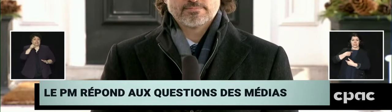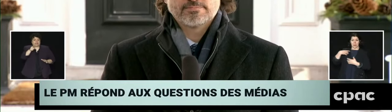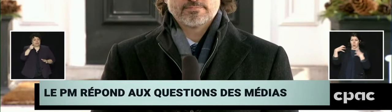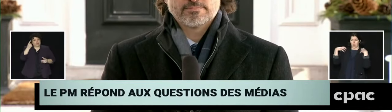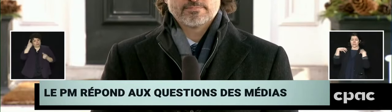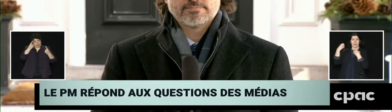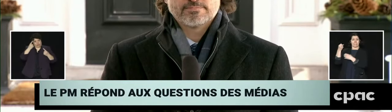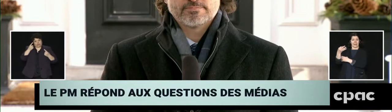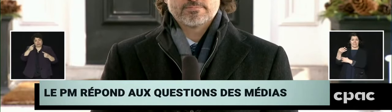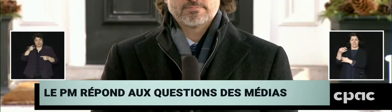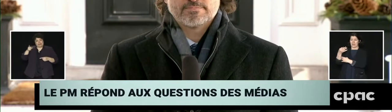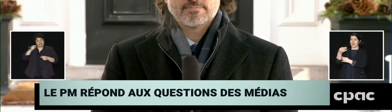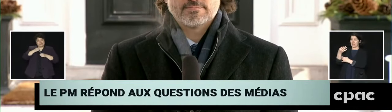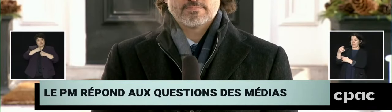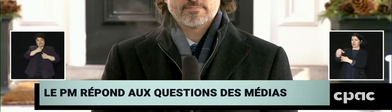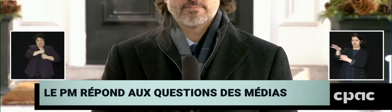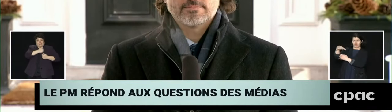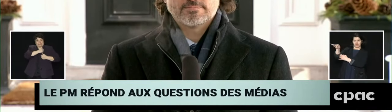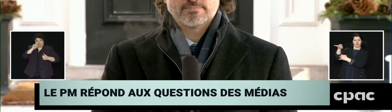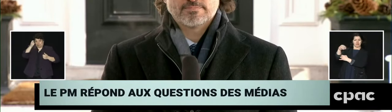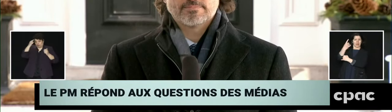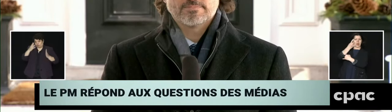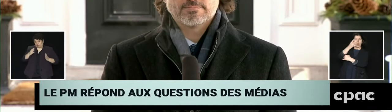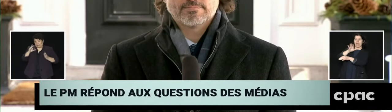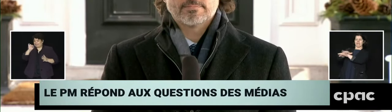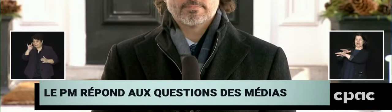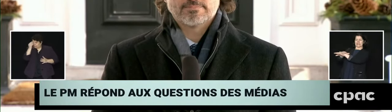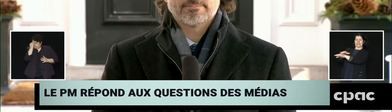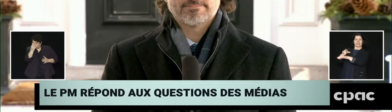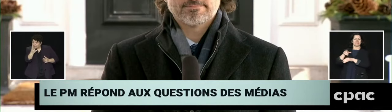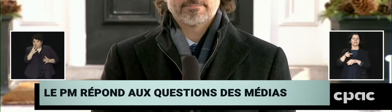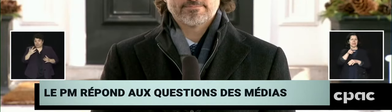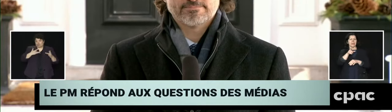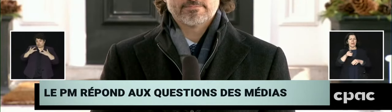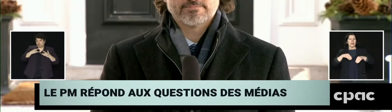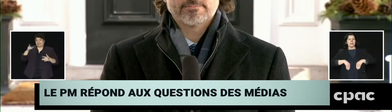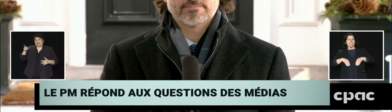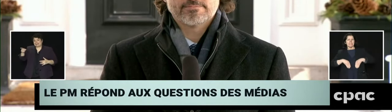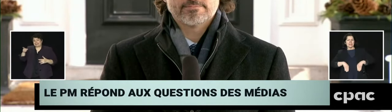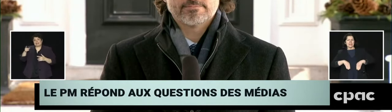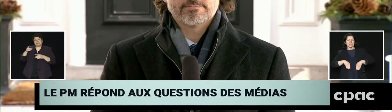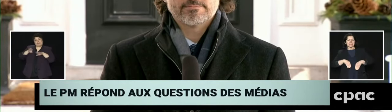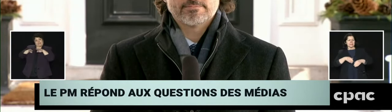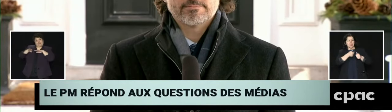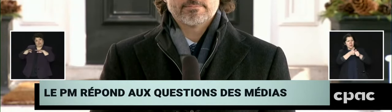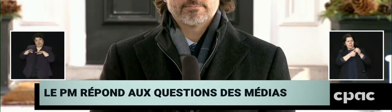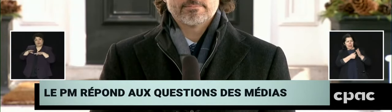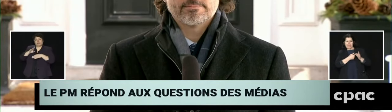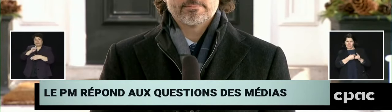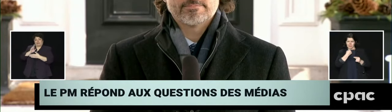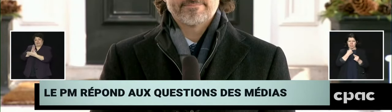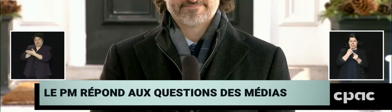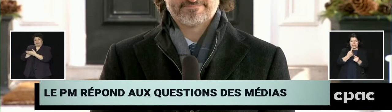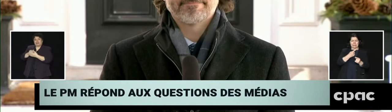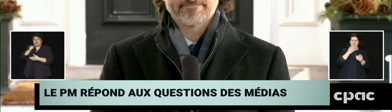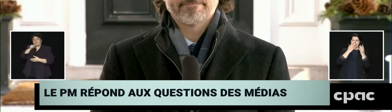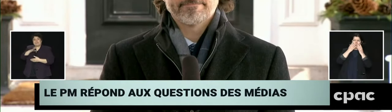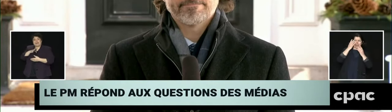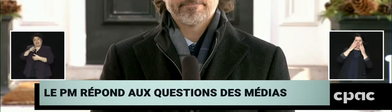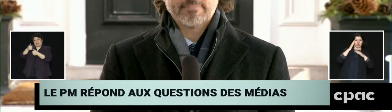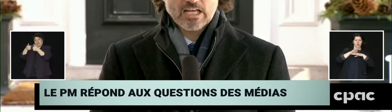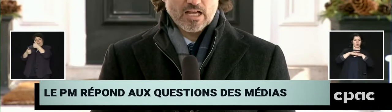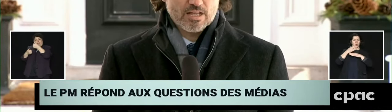Sajjan at any point raise concerns with you about General Vance's behavior towards female subordinates? And I think Canadians just want to know what you